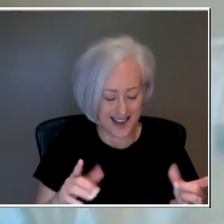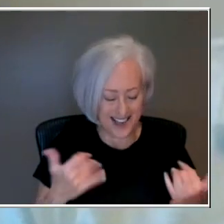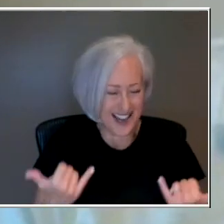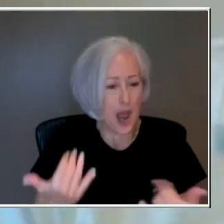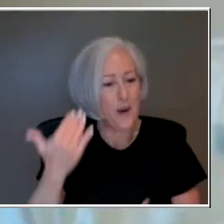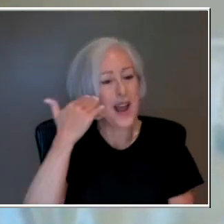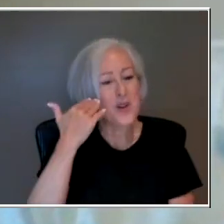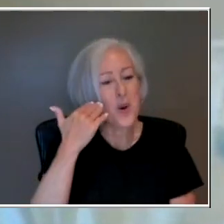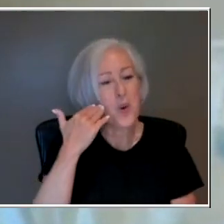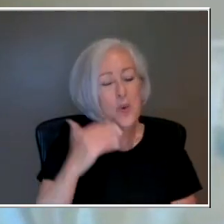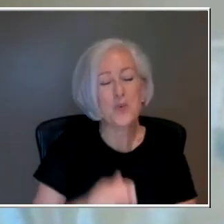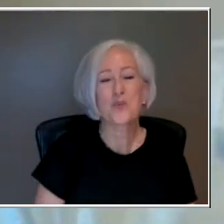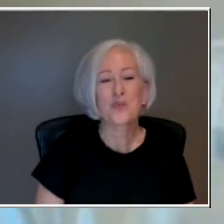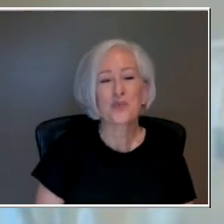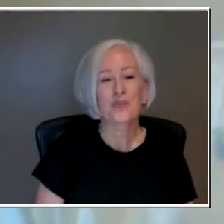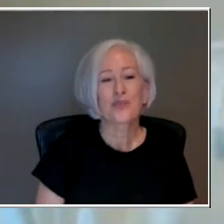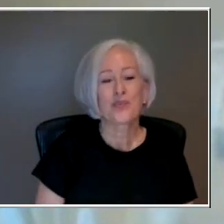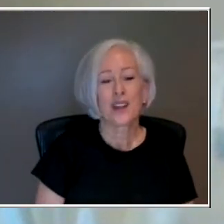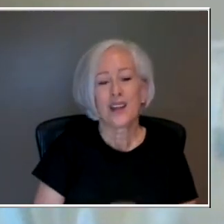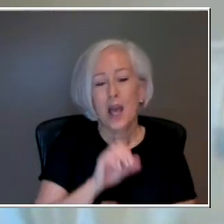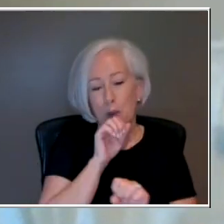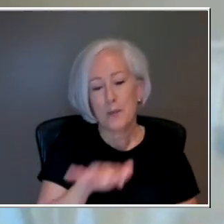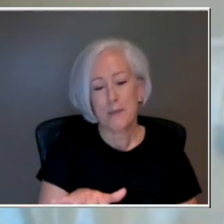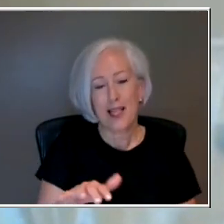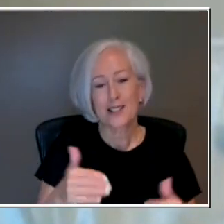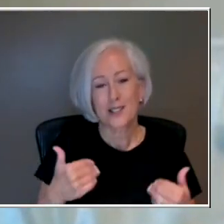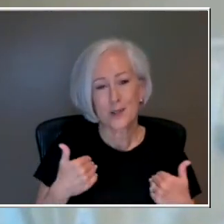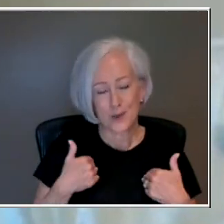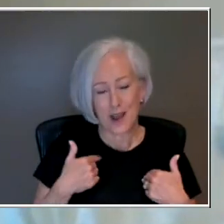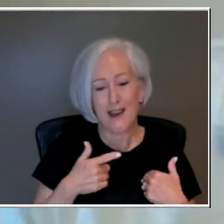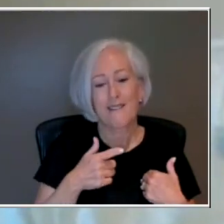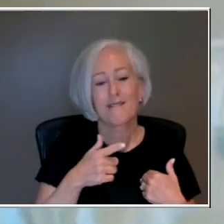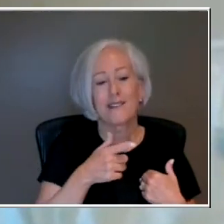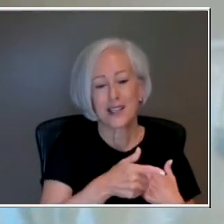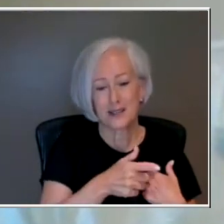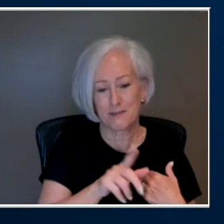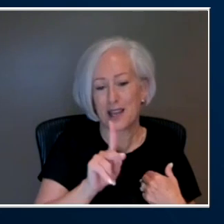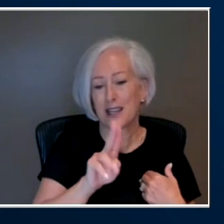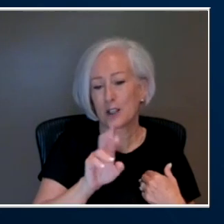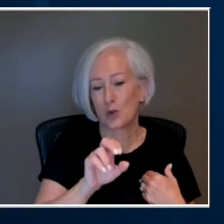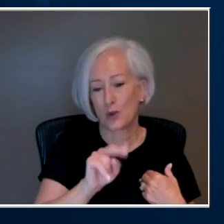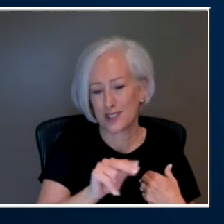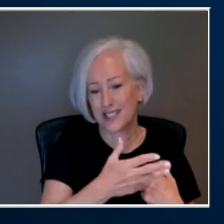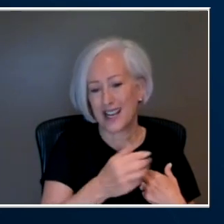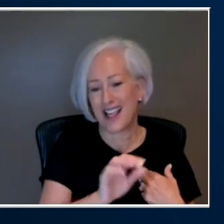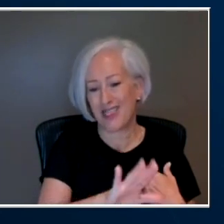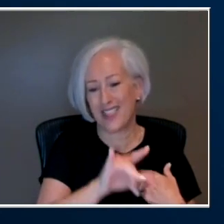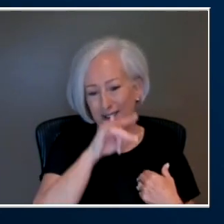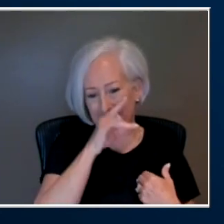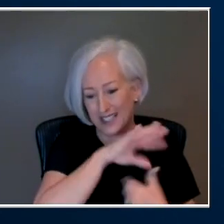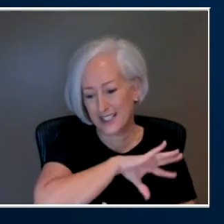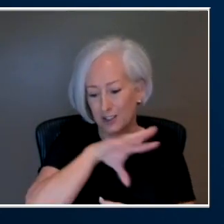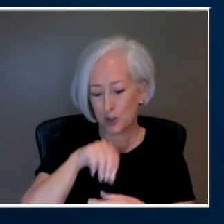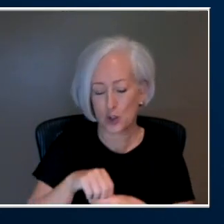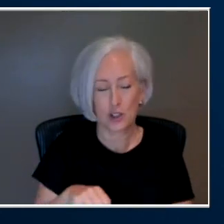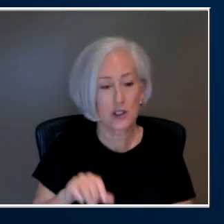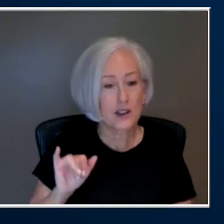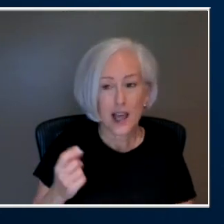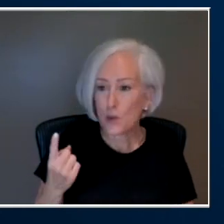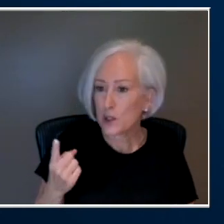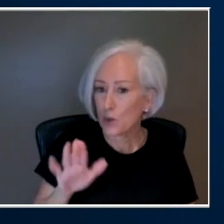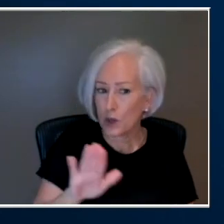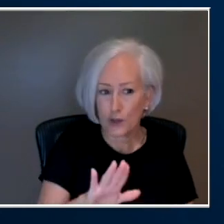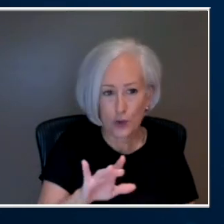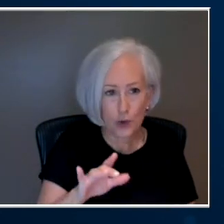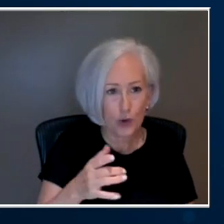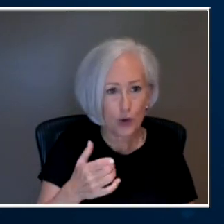and we're just so blessed to have him and Kristen and the kids. It looks like was that one of your grandkids